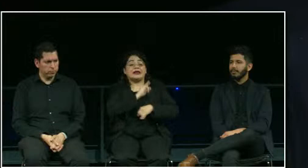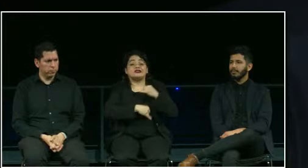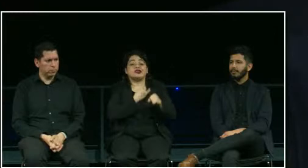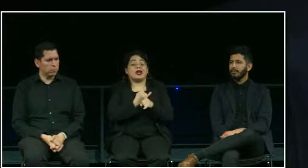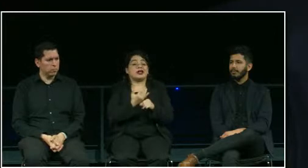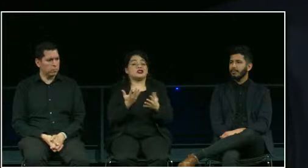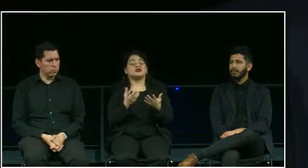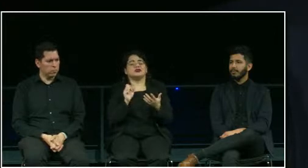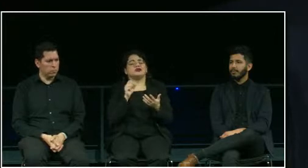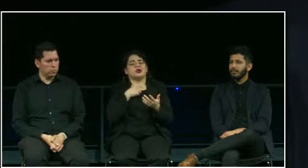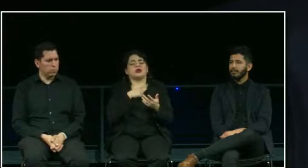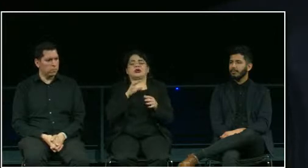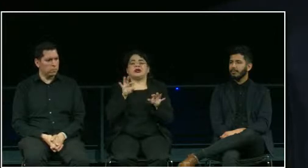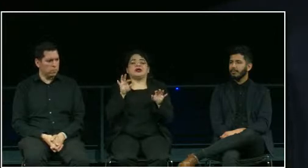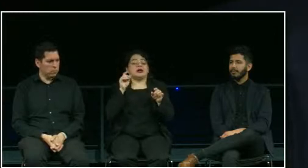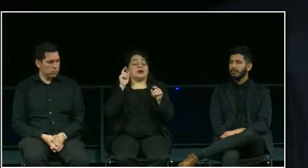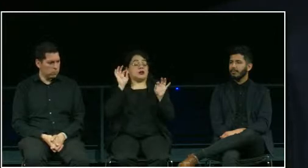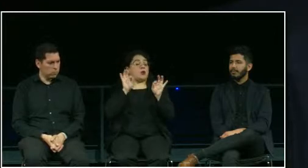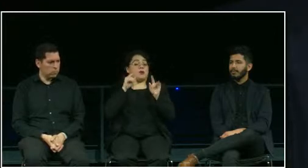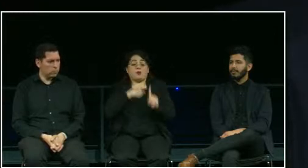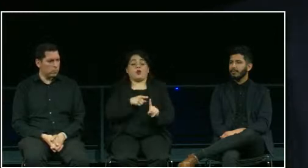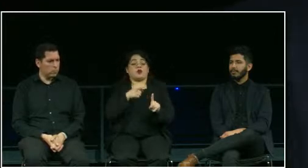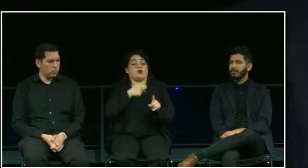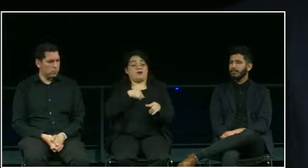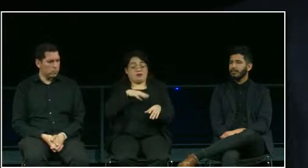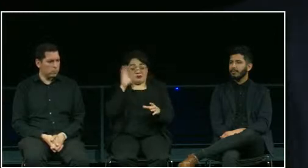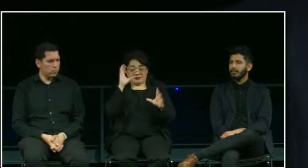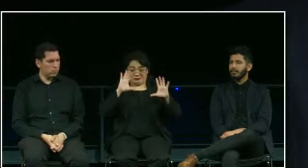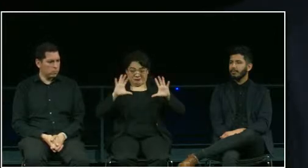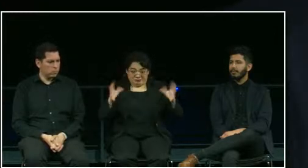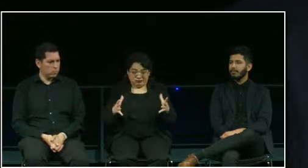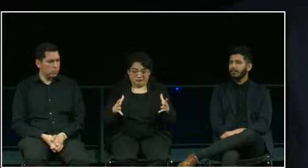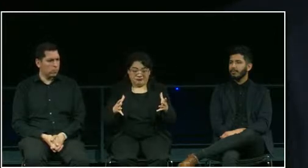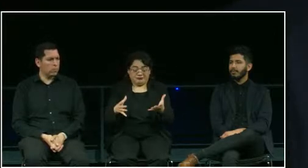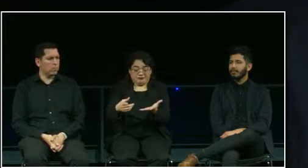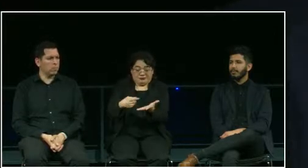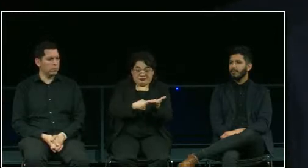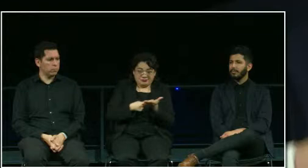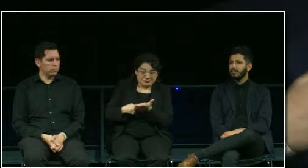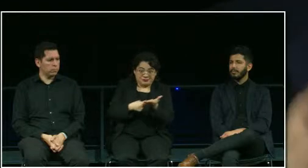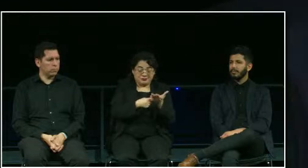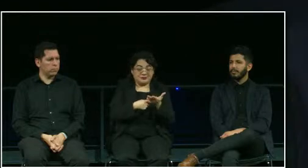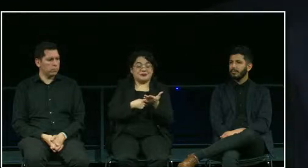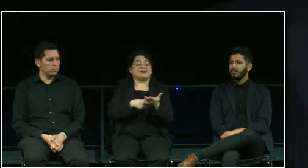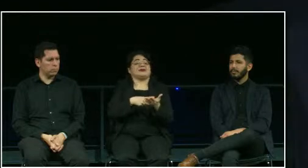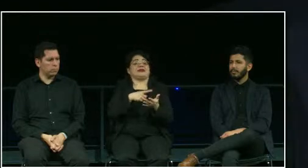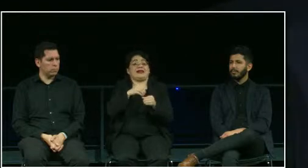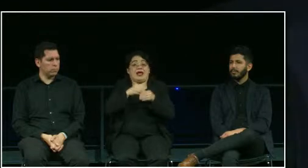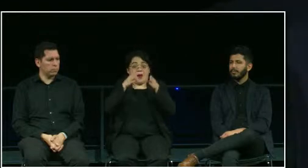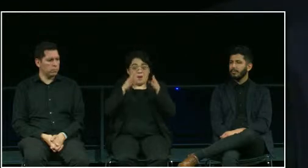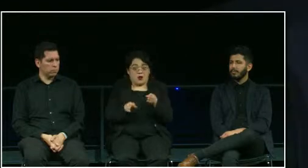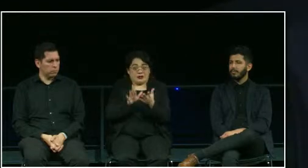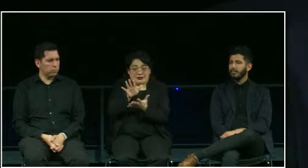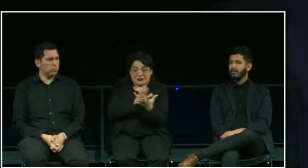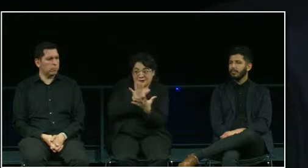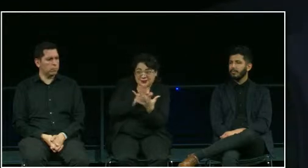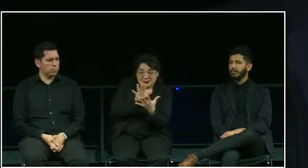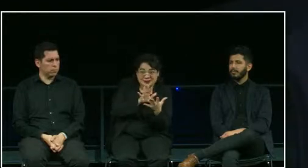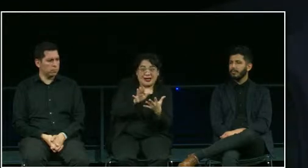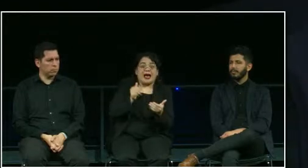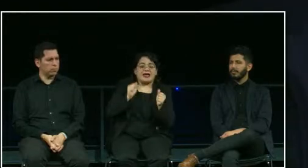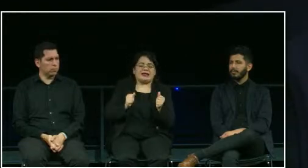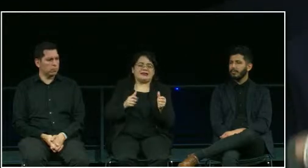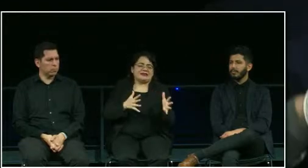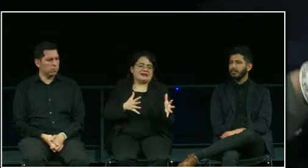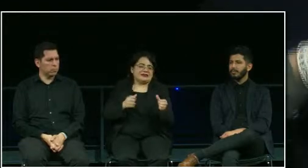trying to find that movie, we felt actually being together in a room in person enabled us to move